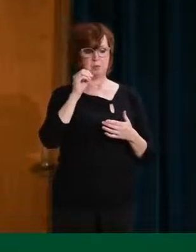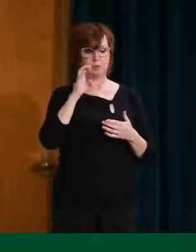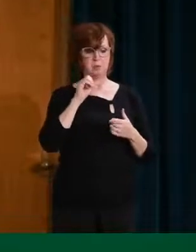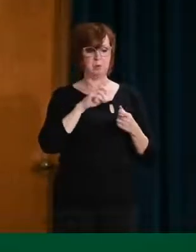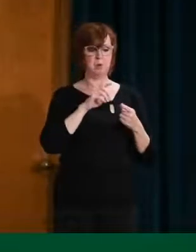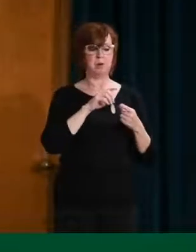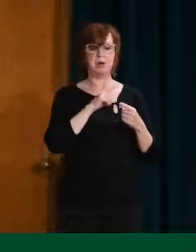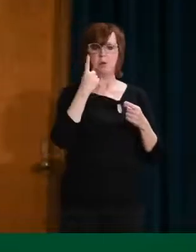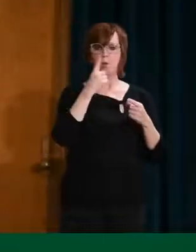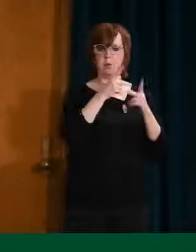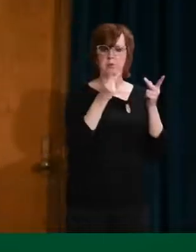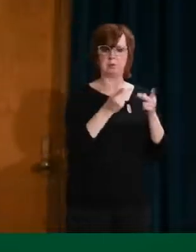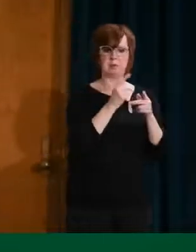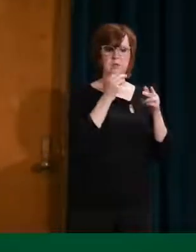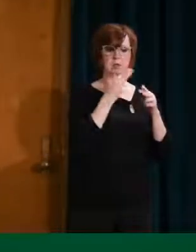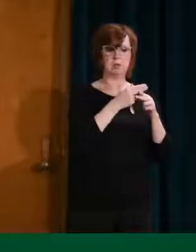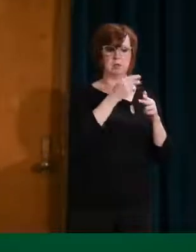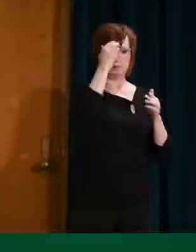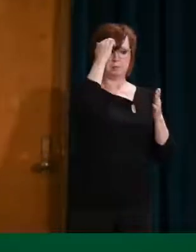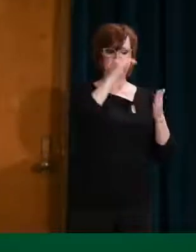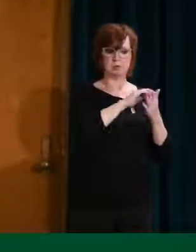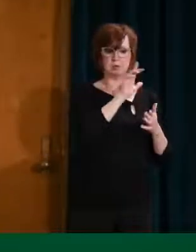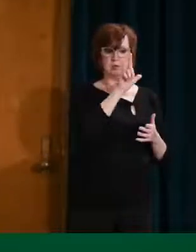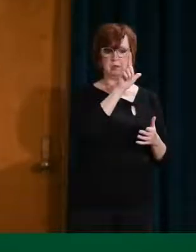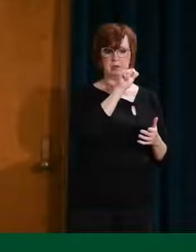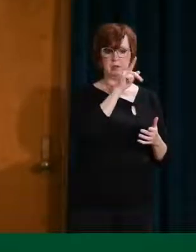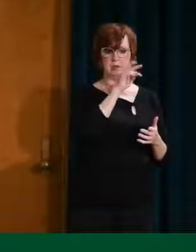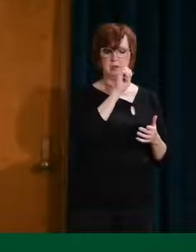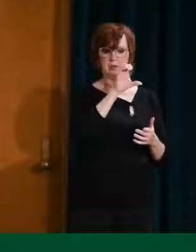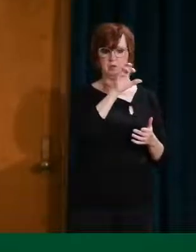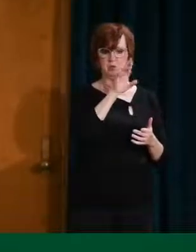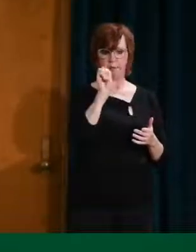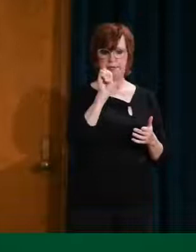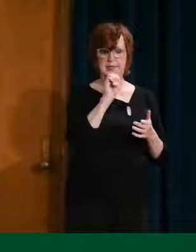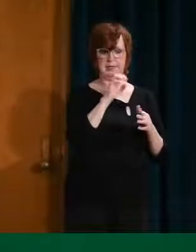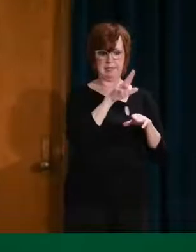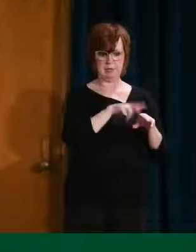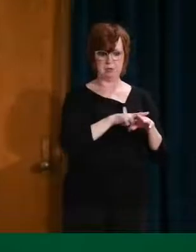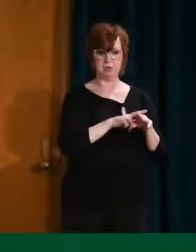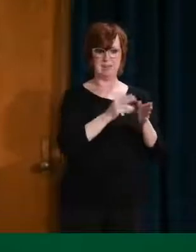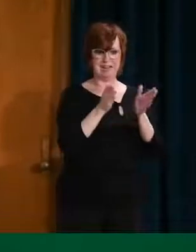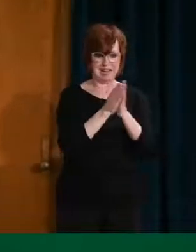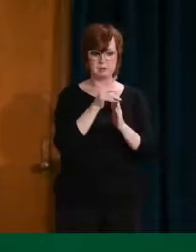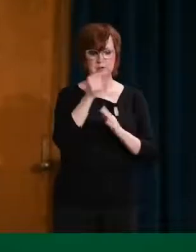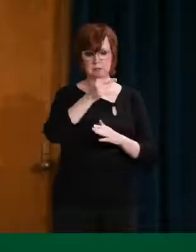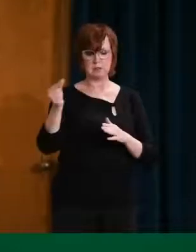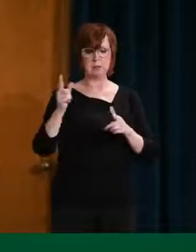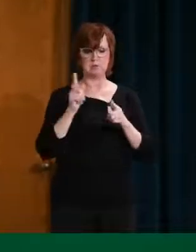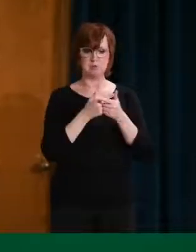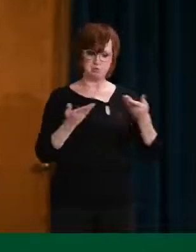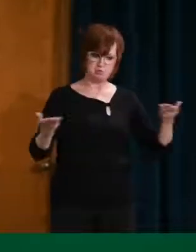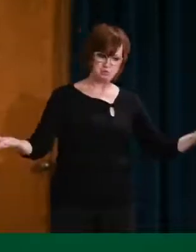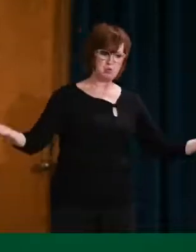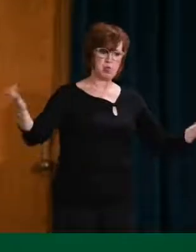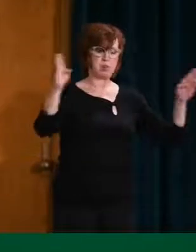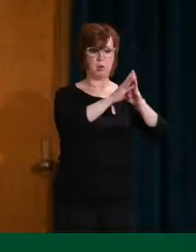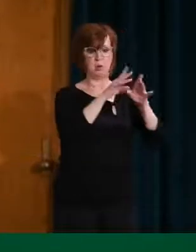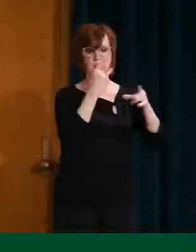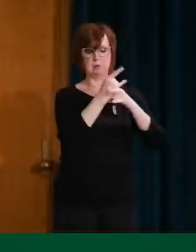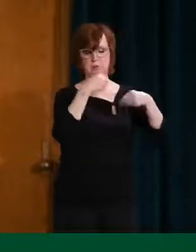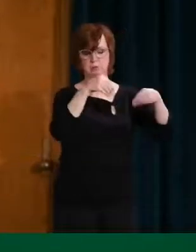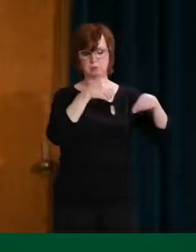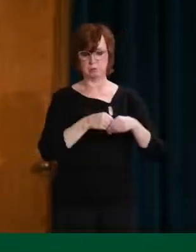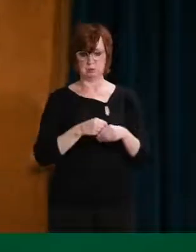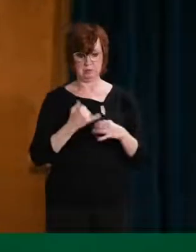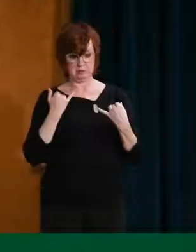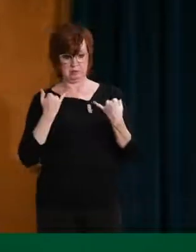Nation calling on the government of Saskatchewan to close all liquor stores. Is it time to revisit this issue? And if you're not going to